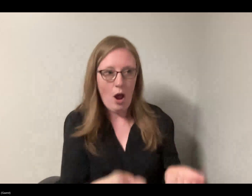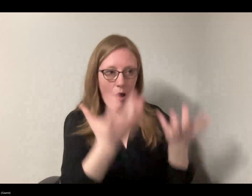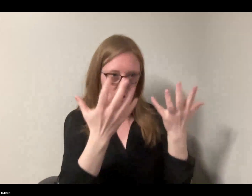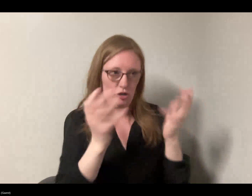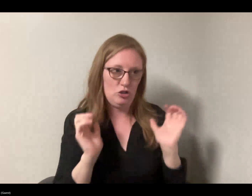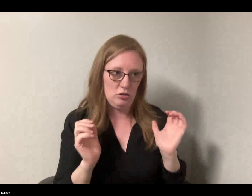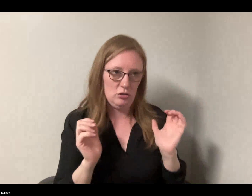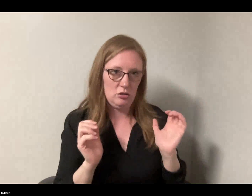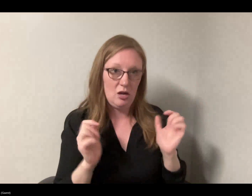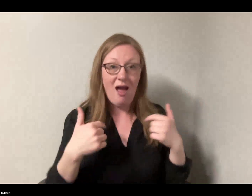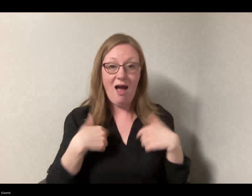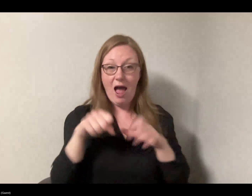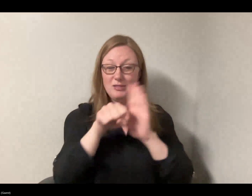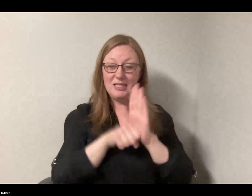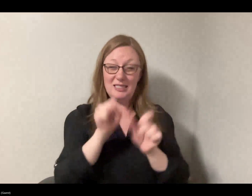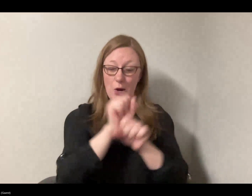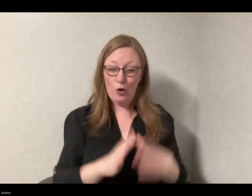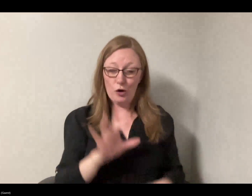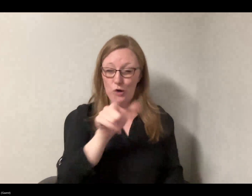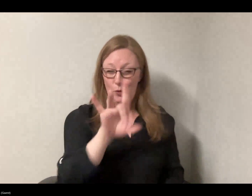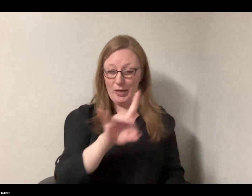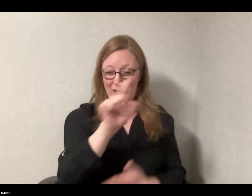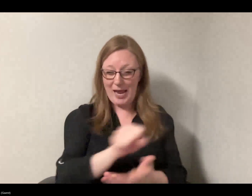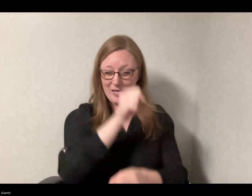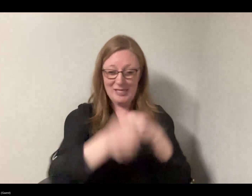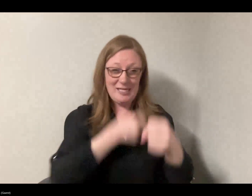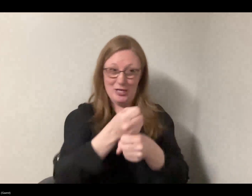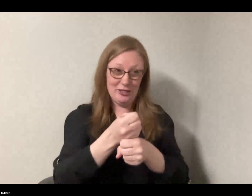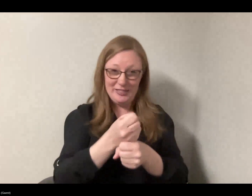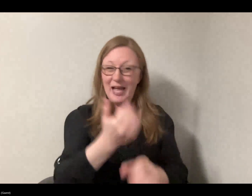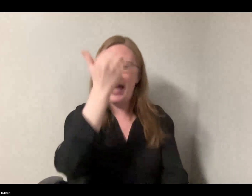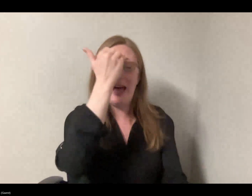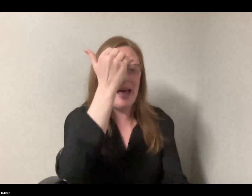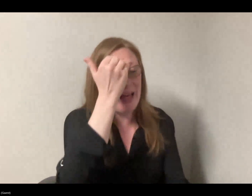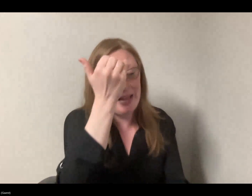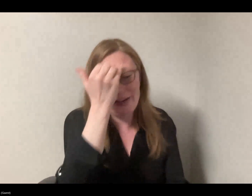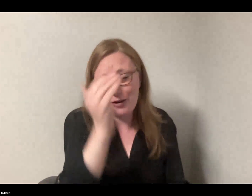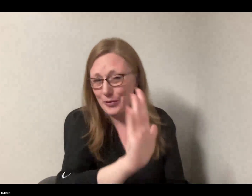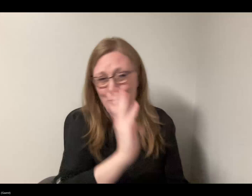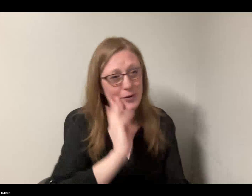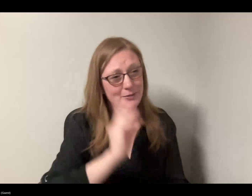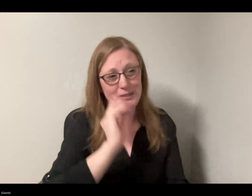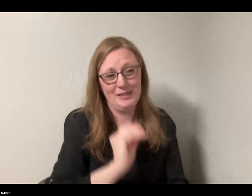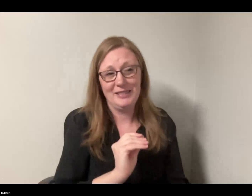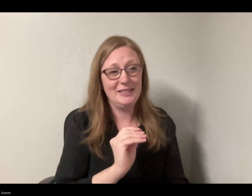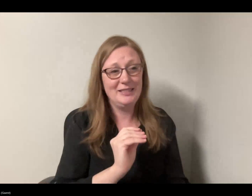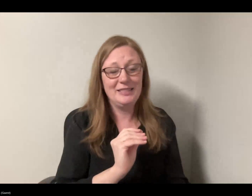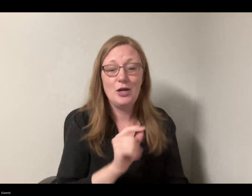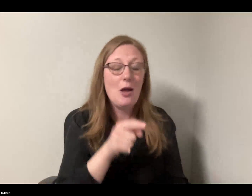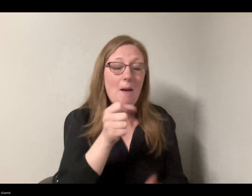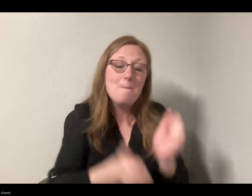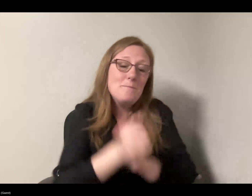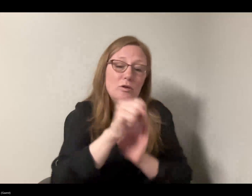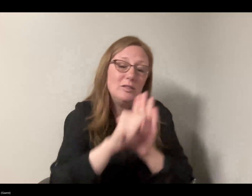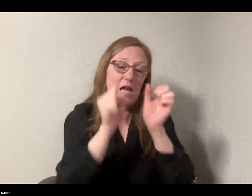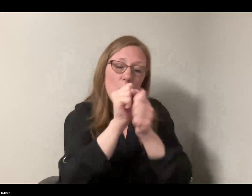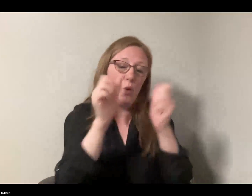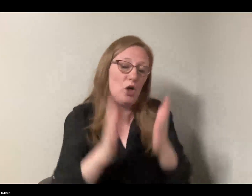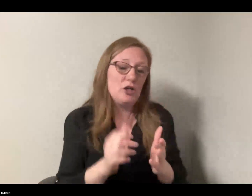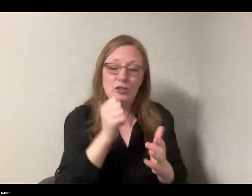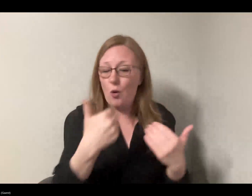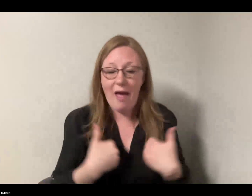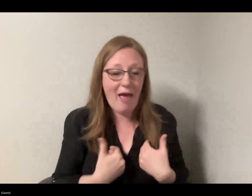I was a state worker for 28 years. I know exactly what, most state workers do not have the